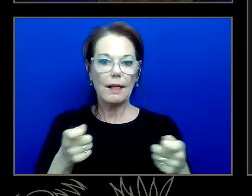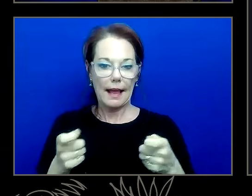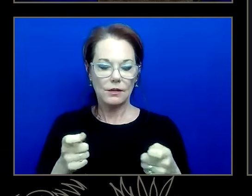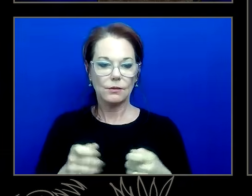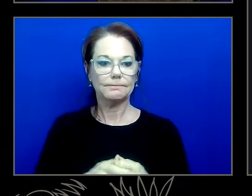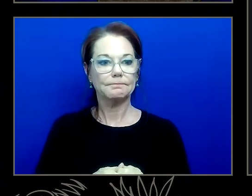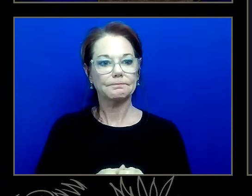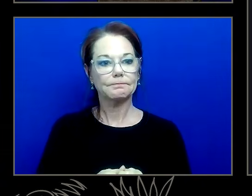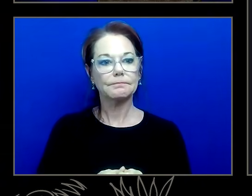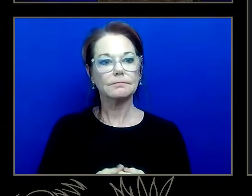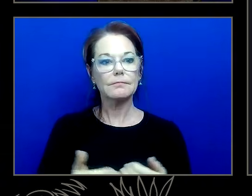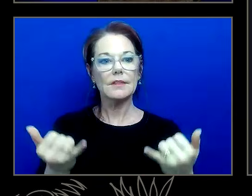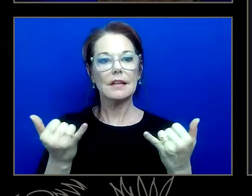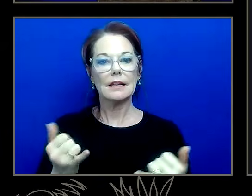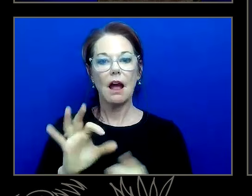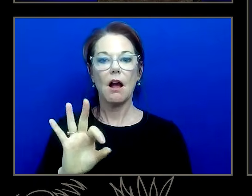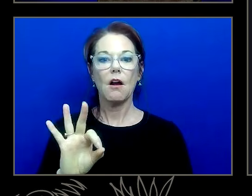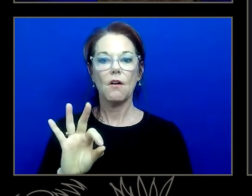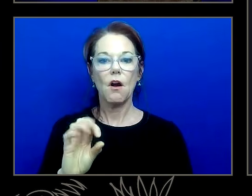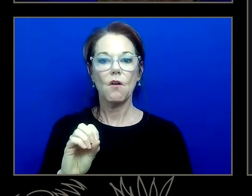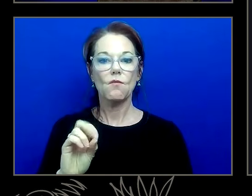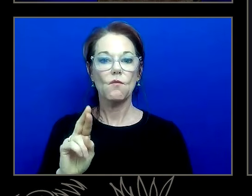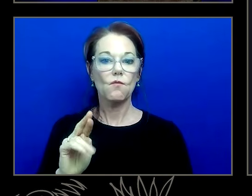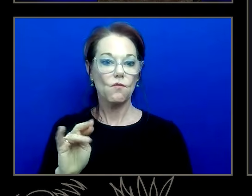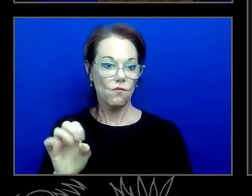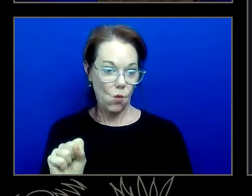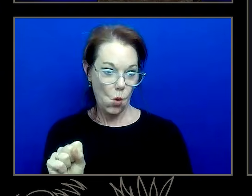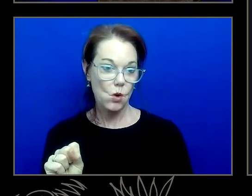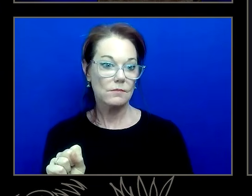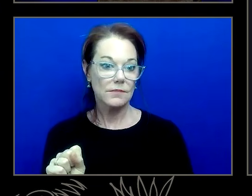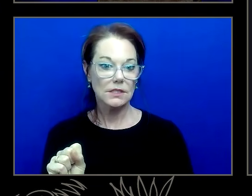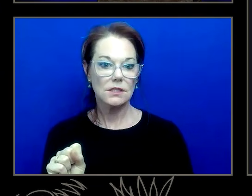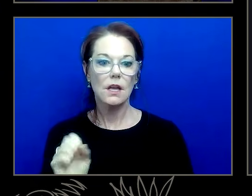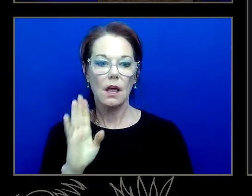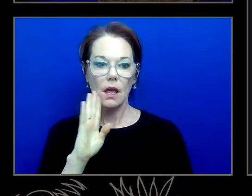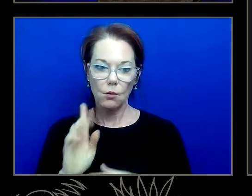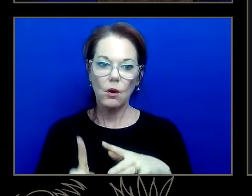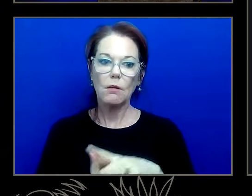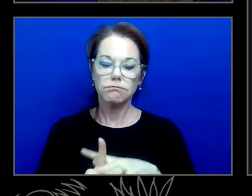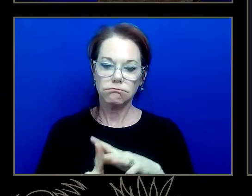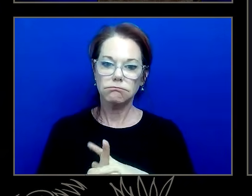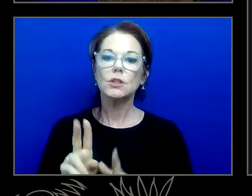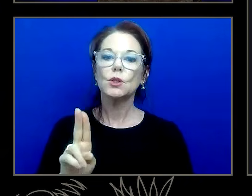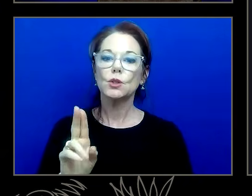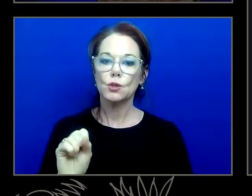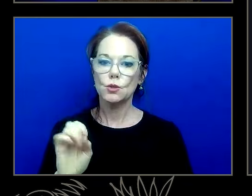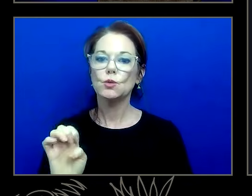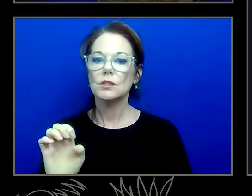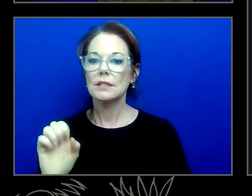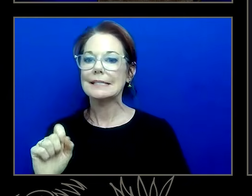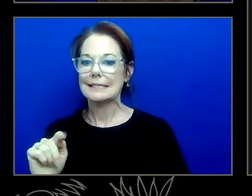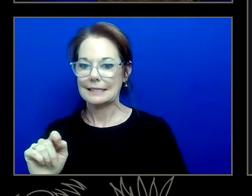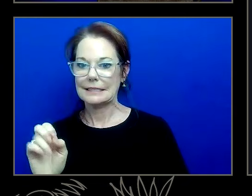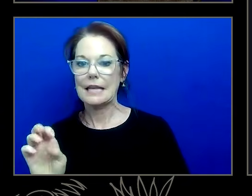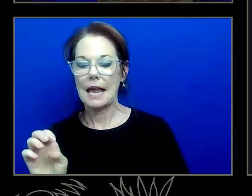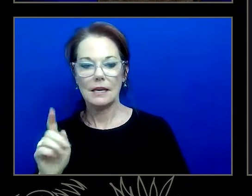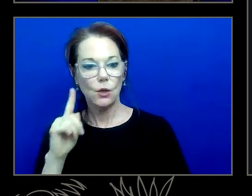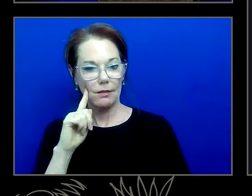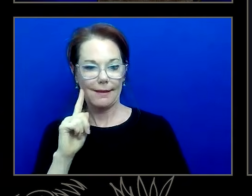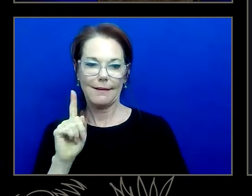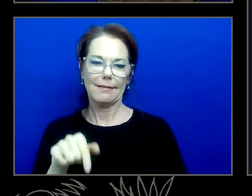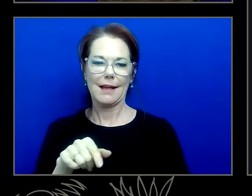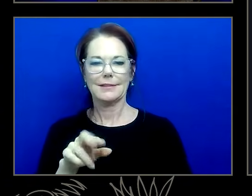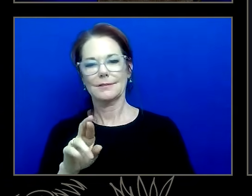Now, forms. This is another place where useState comes up very, very often, and you might be thinking like this is also React